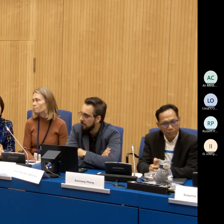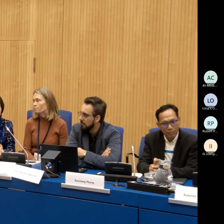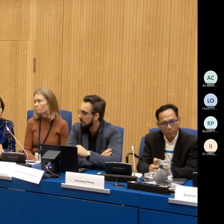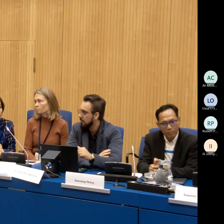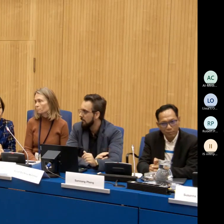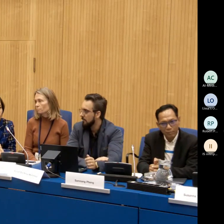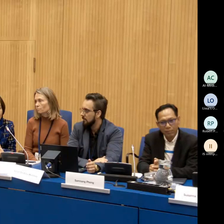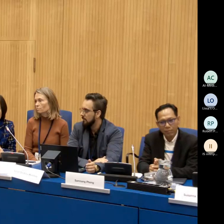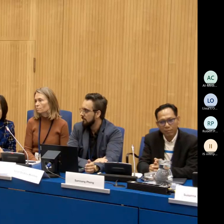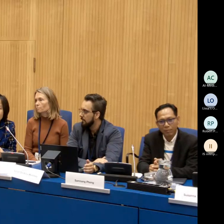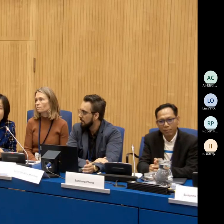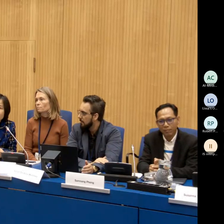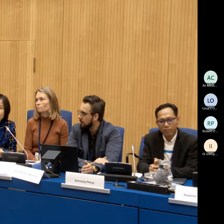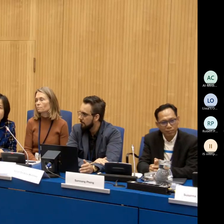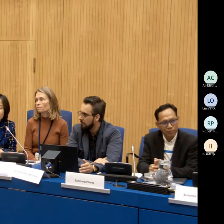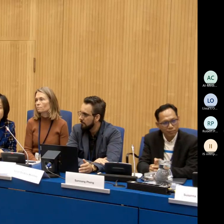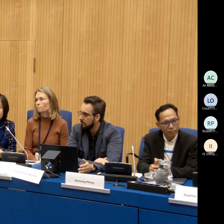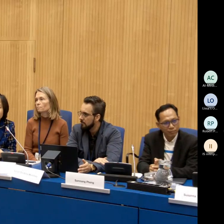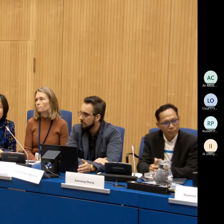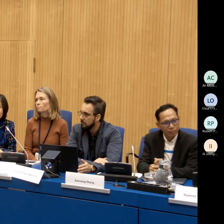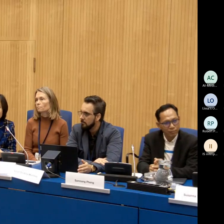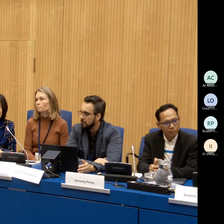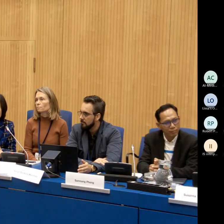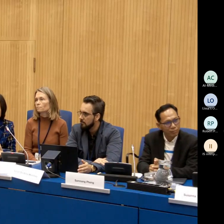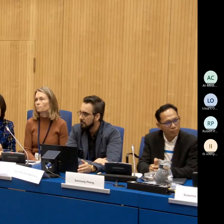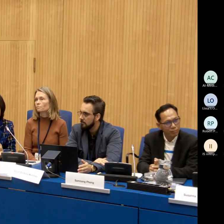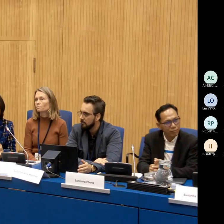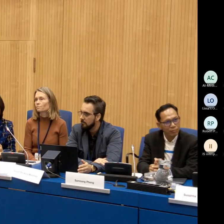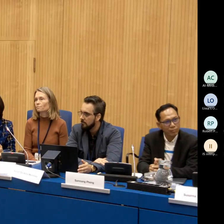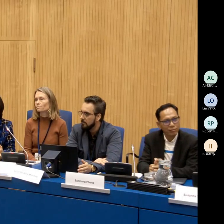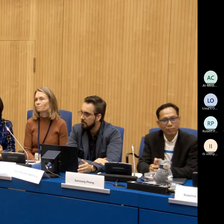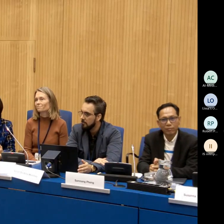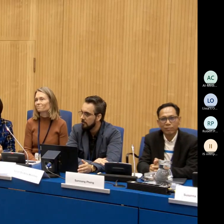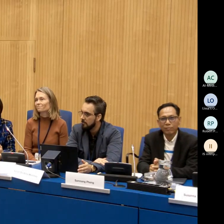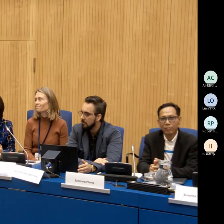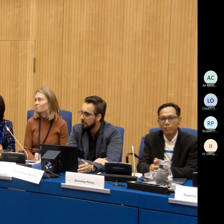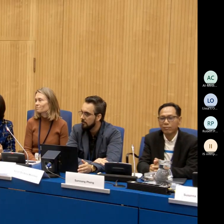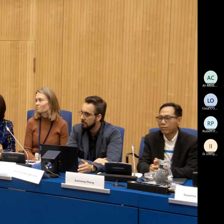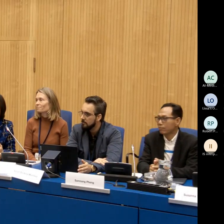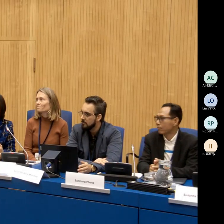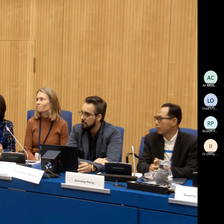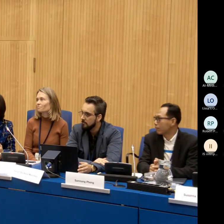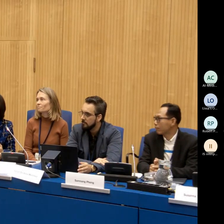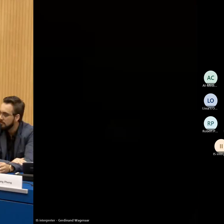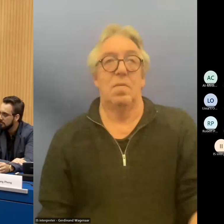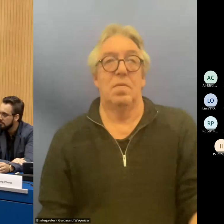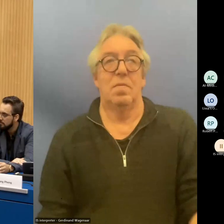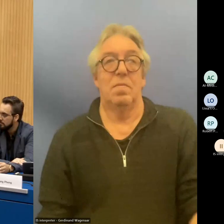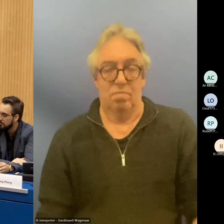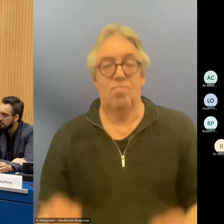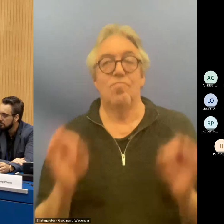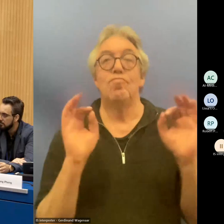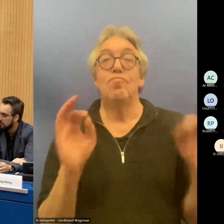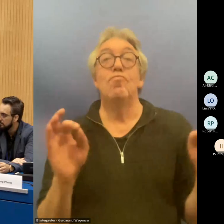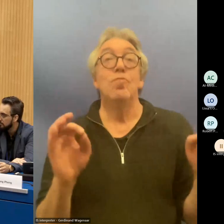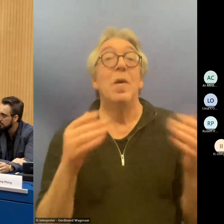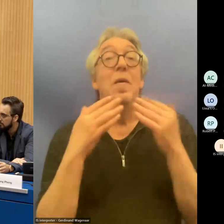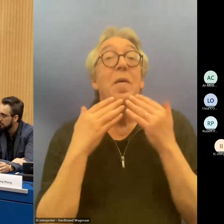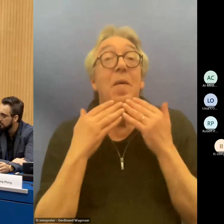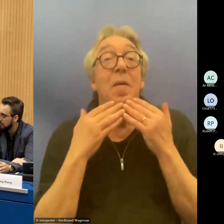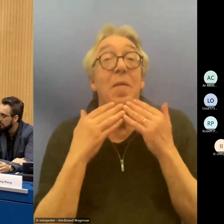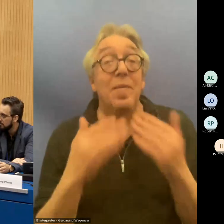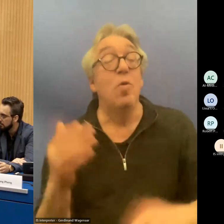So that's it all about our presentation. Thank you very much for your attention and your question. I